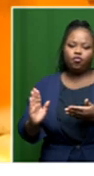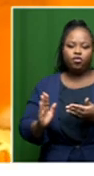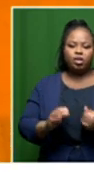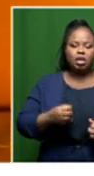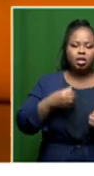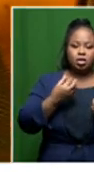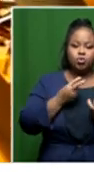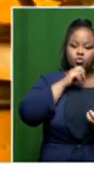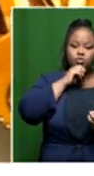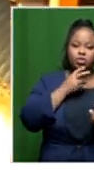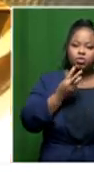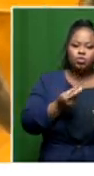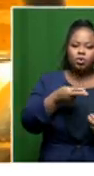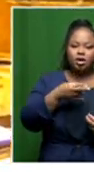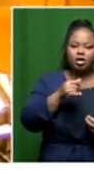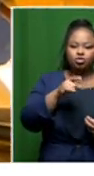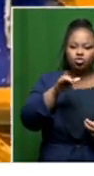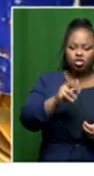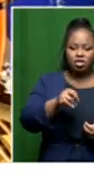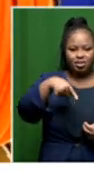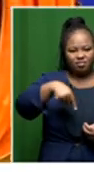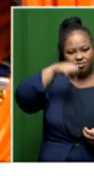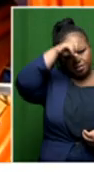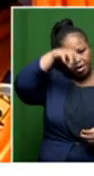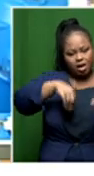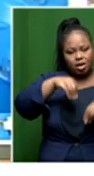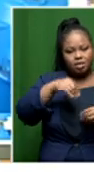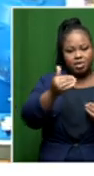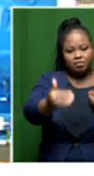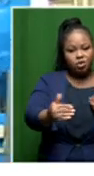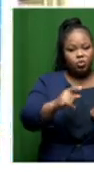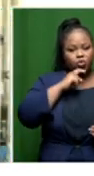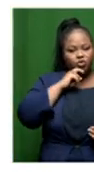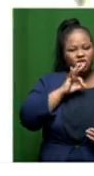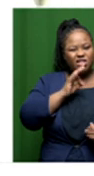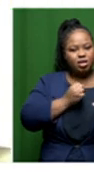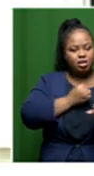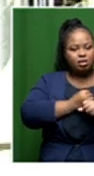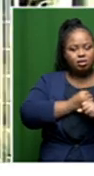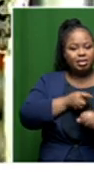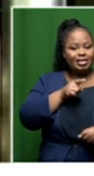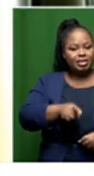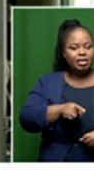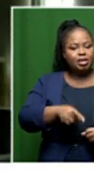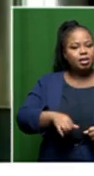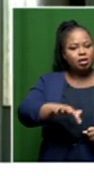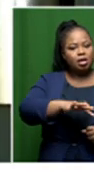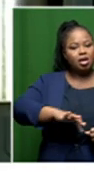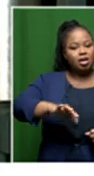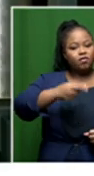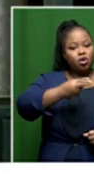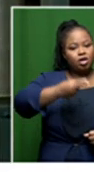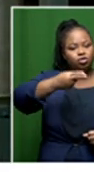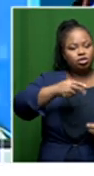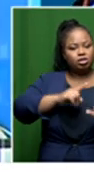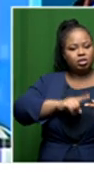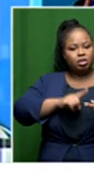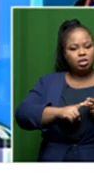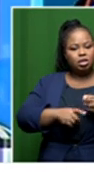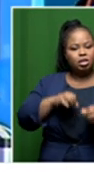engine here on the main premises over a period of three years a hydrogen manufacturing facility and a